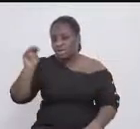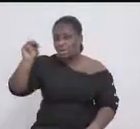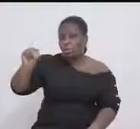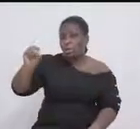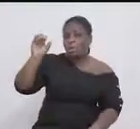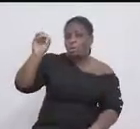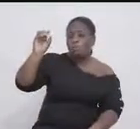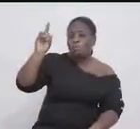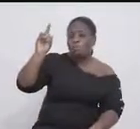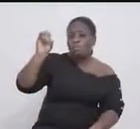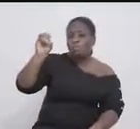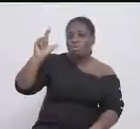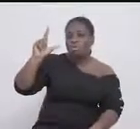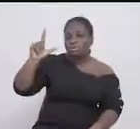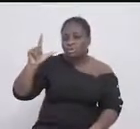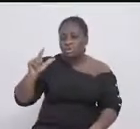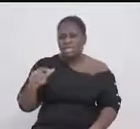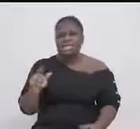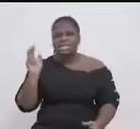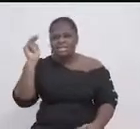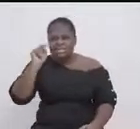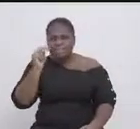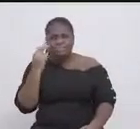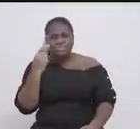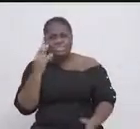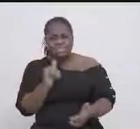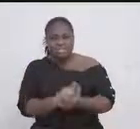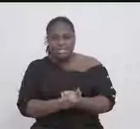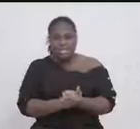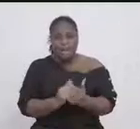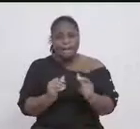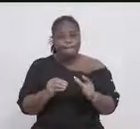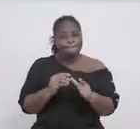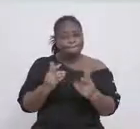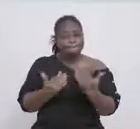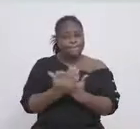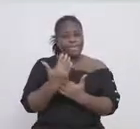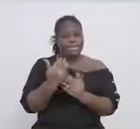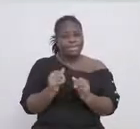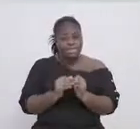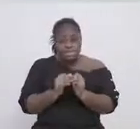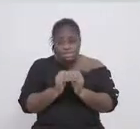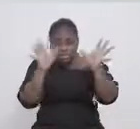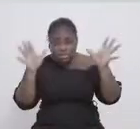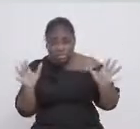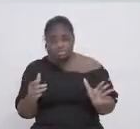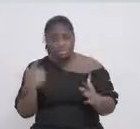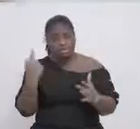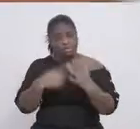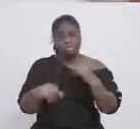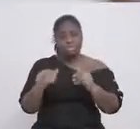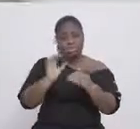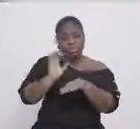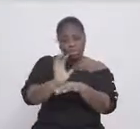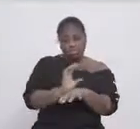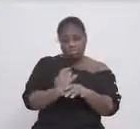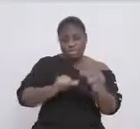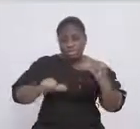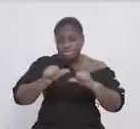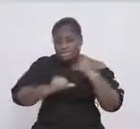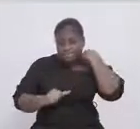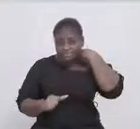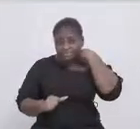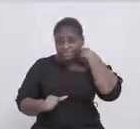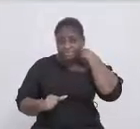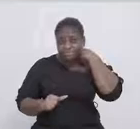young people, they need to see that it's possible, and by exposing them to what computer science is and demystifying that